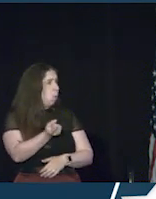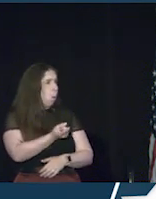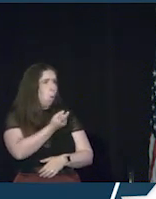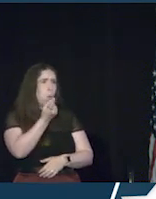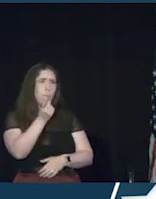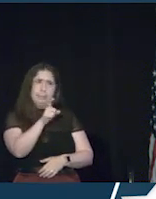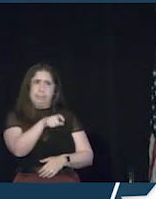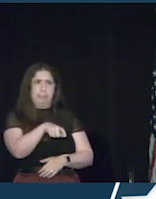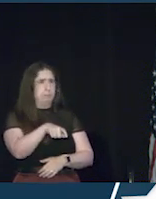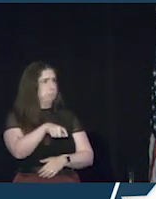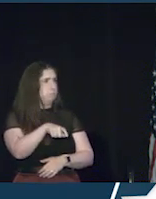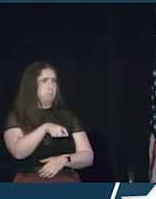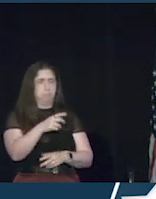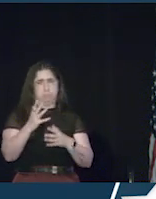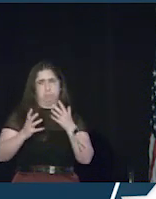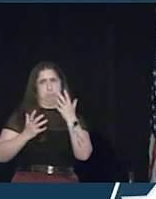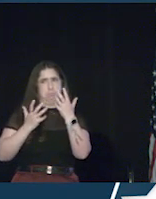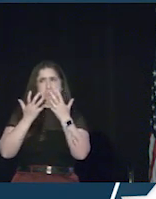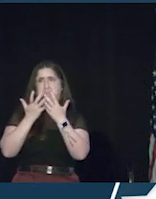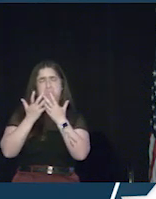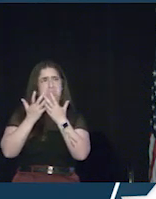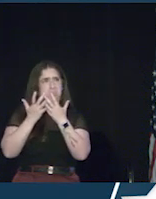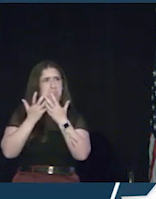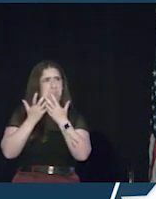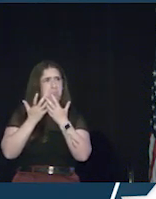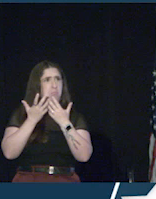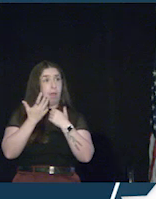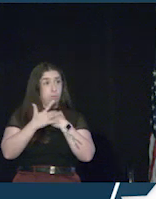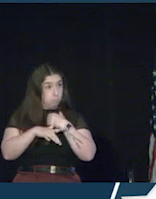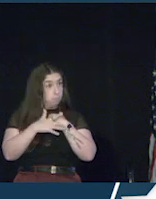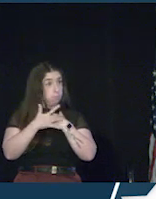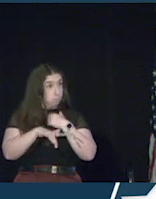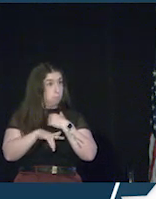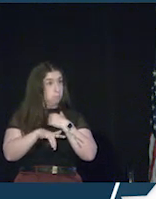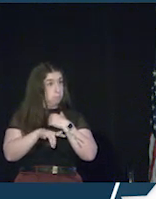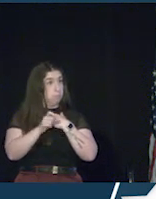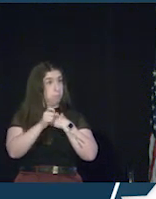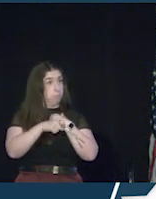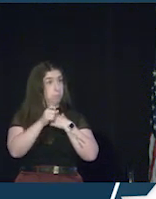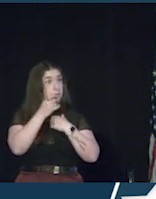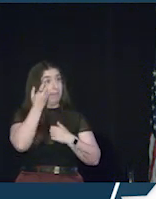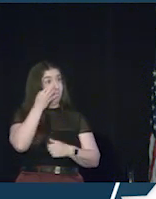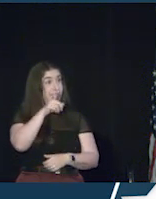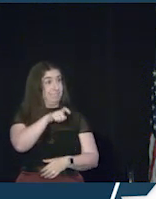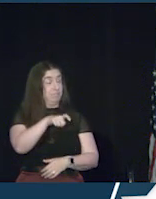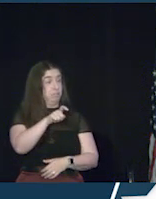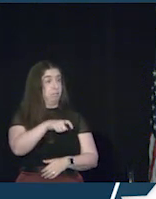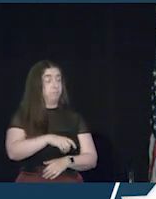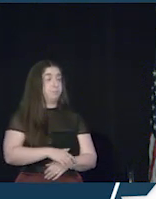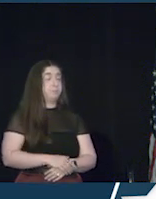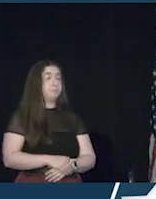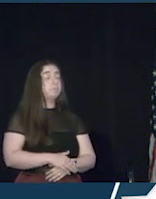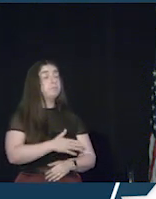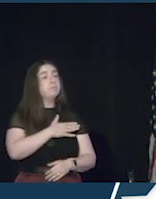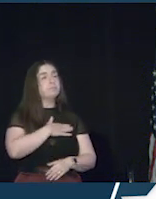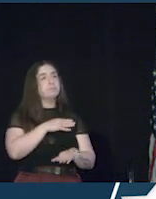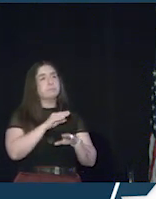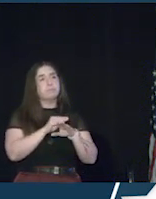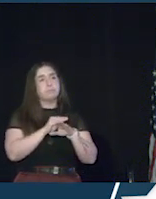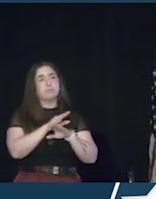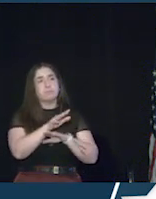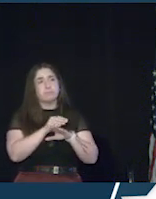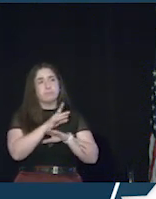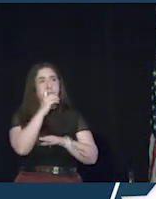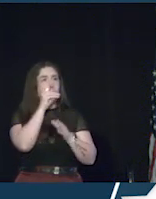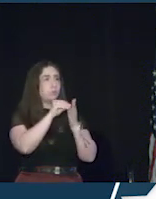these accommodations. They're just there in case I felt that I needed them. My advice for students